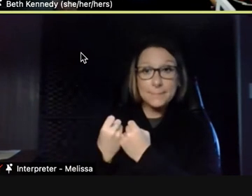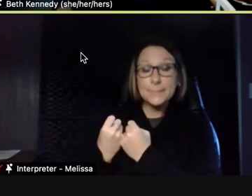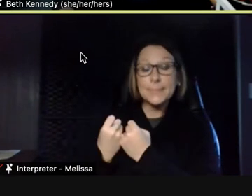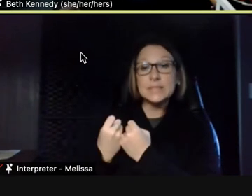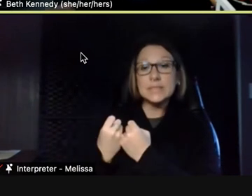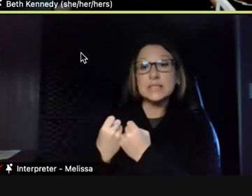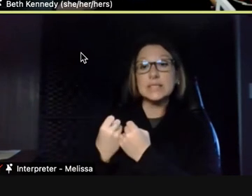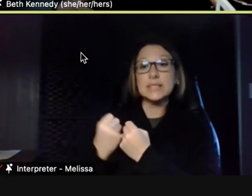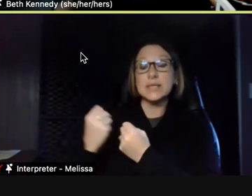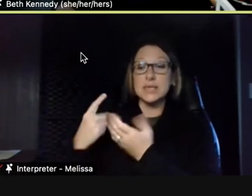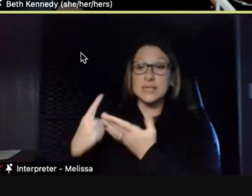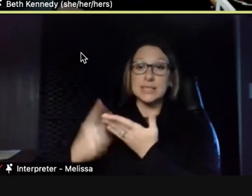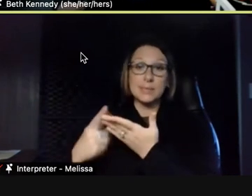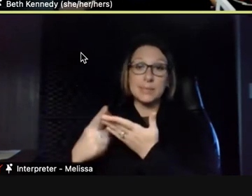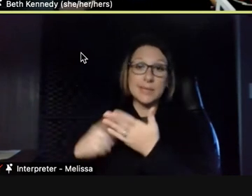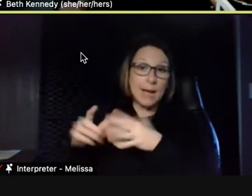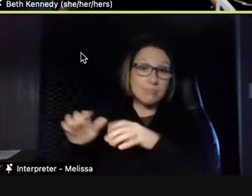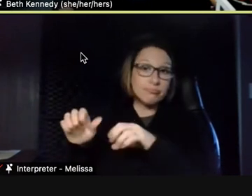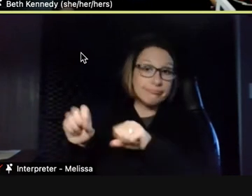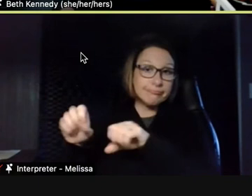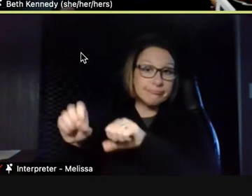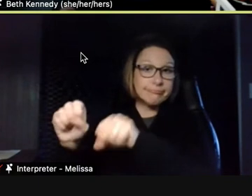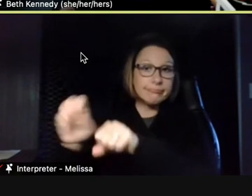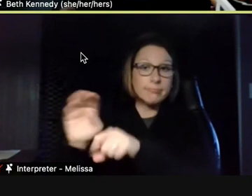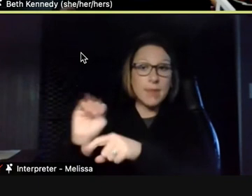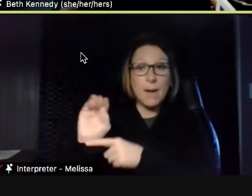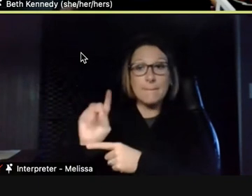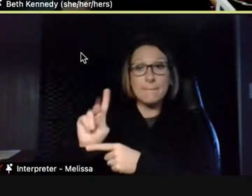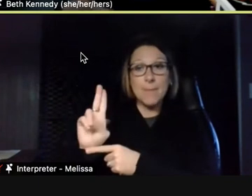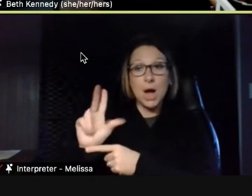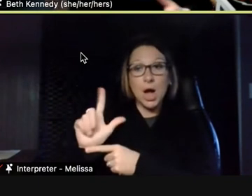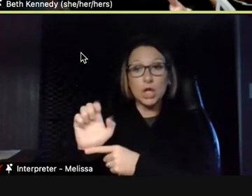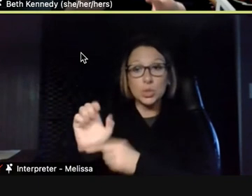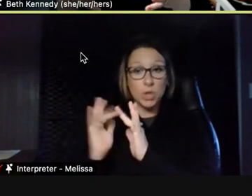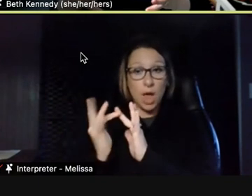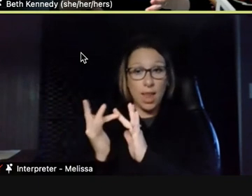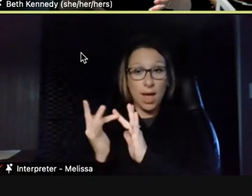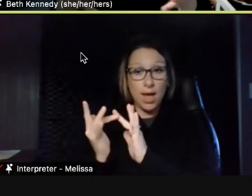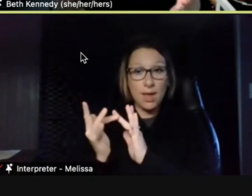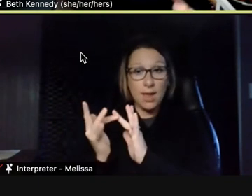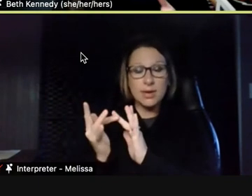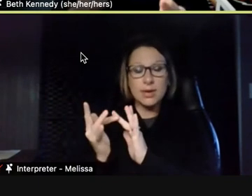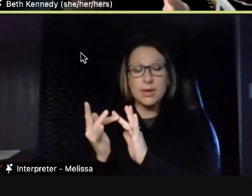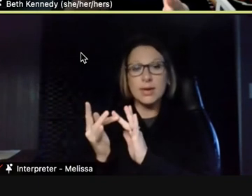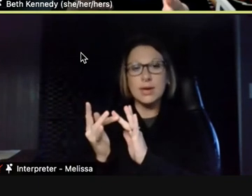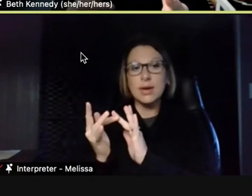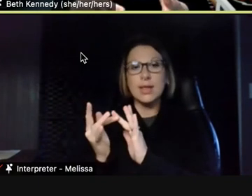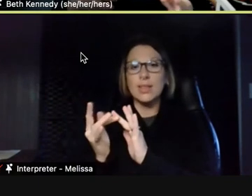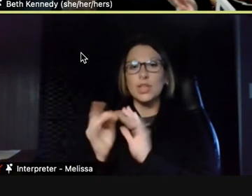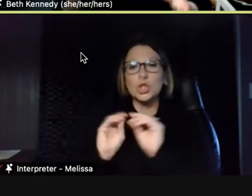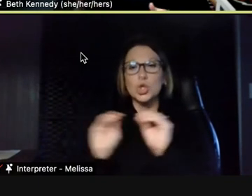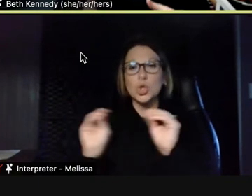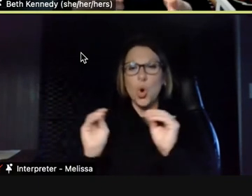it's taking some modules online, and there's not that interaction with the